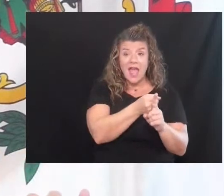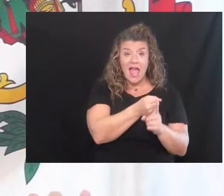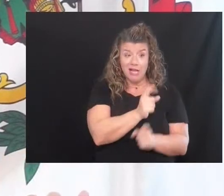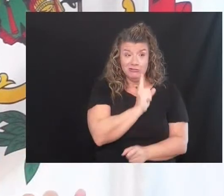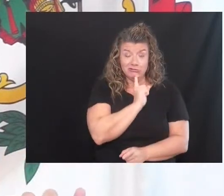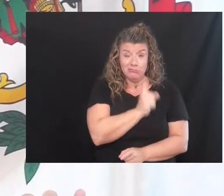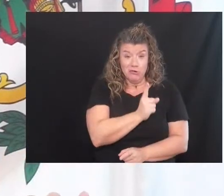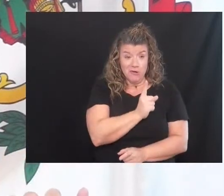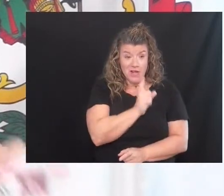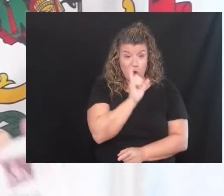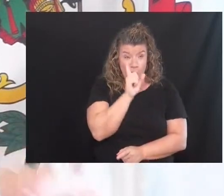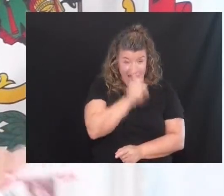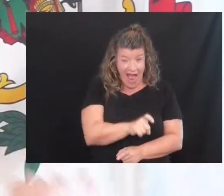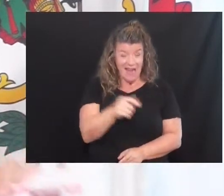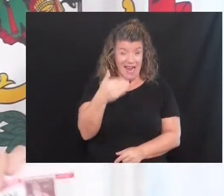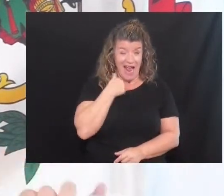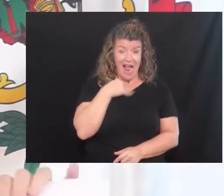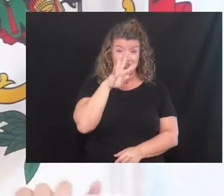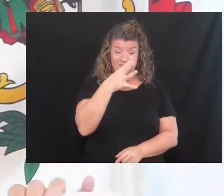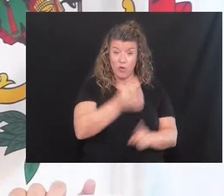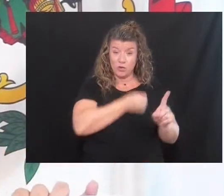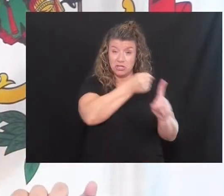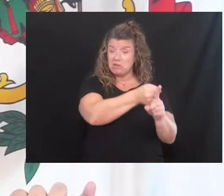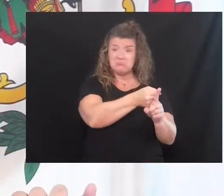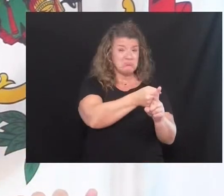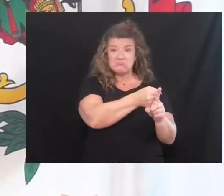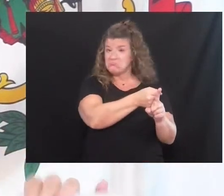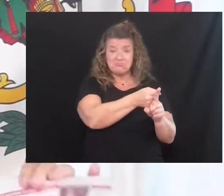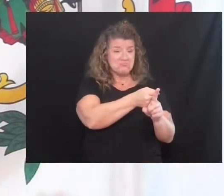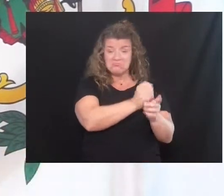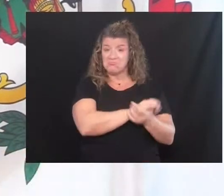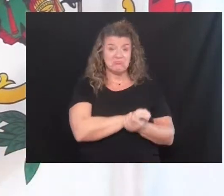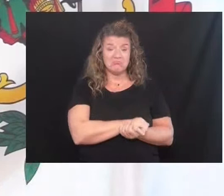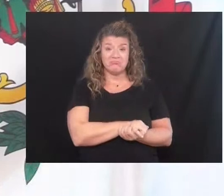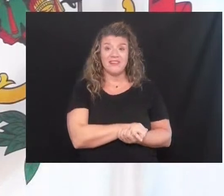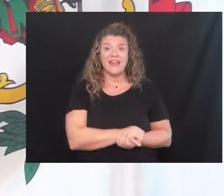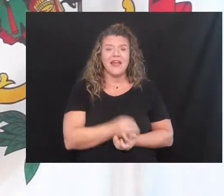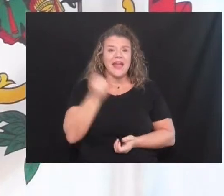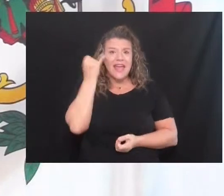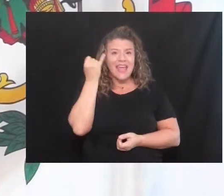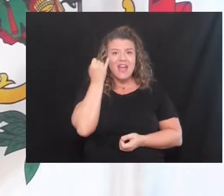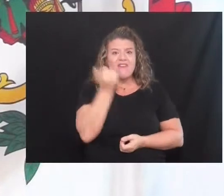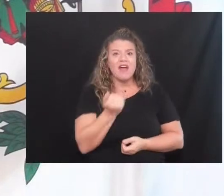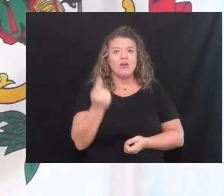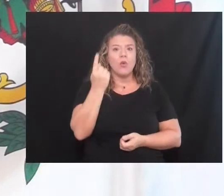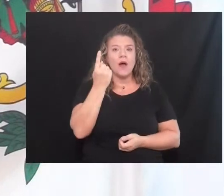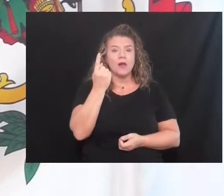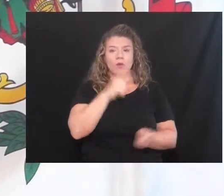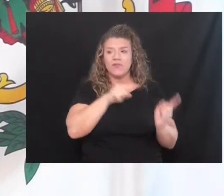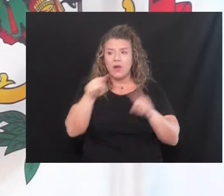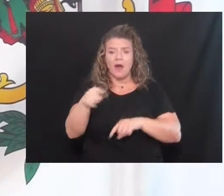happen. It didn't have to happen if we would have just gotten vaccinated.